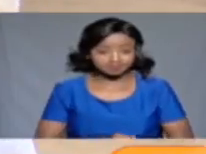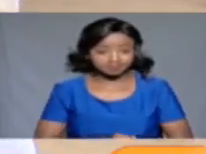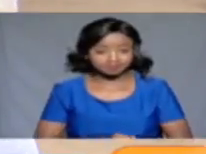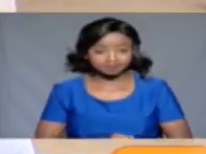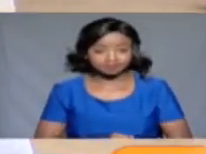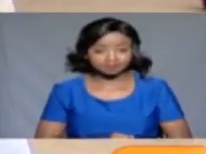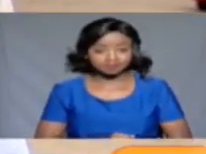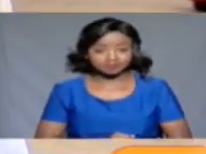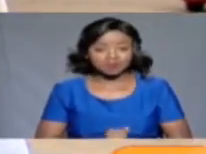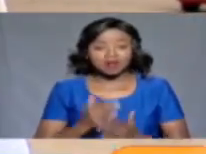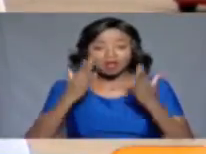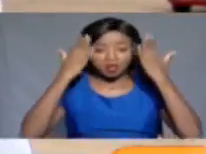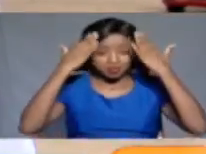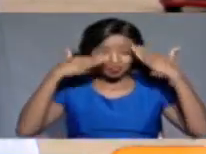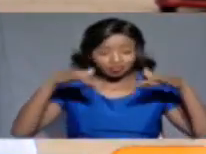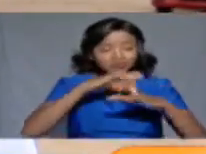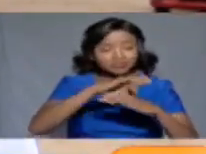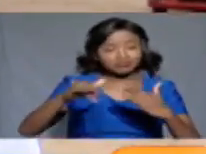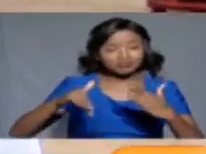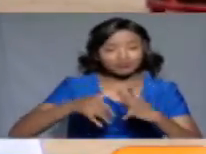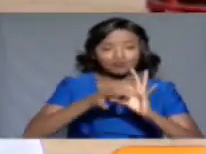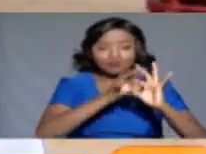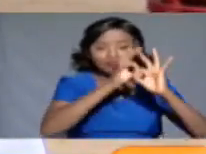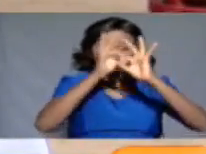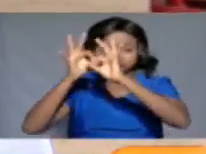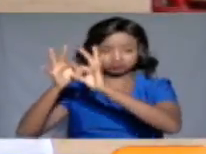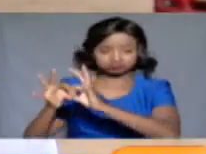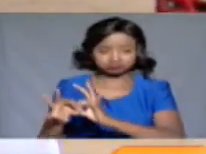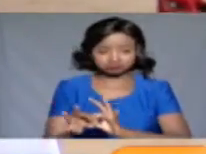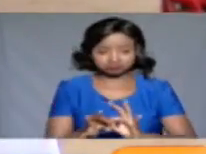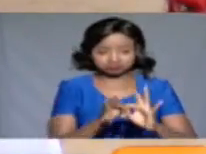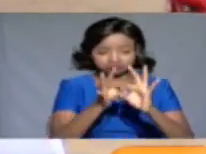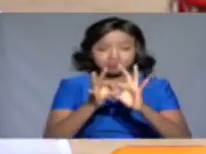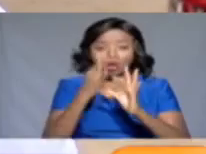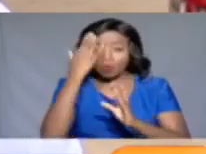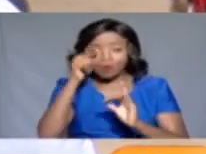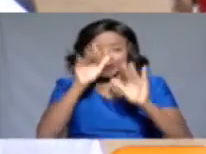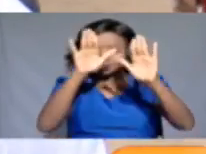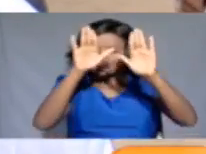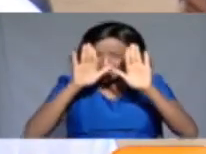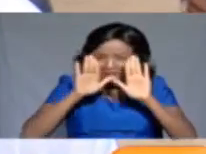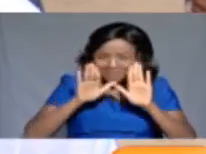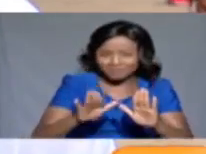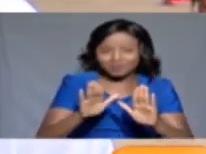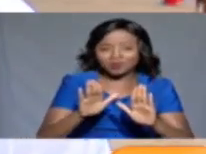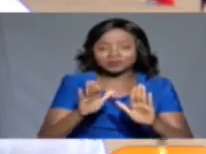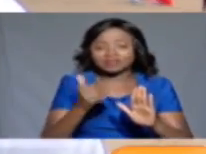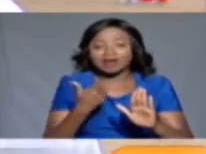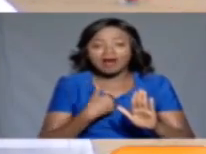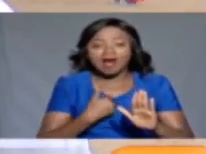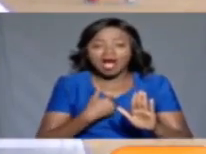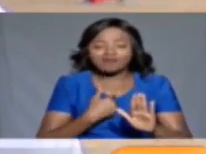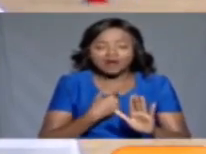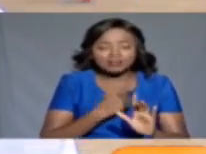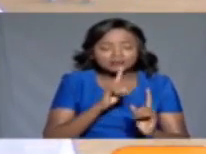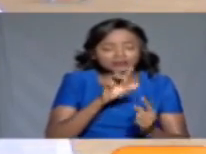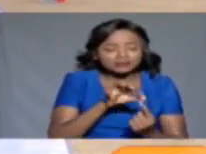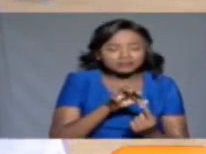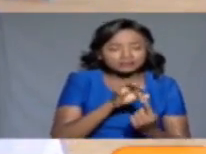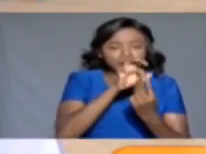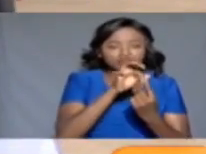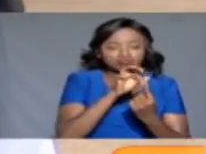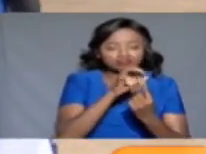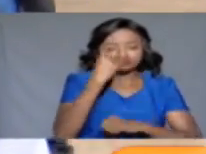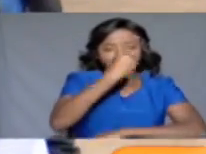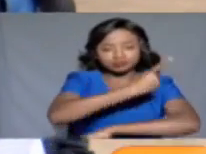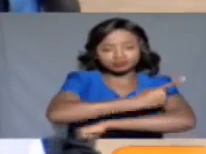all Muslims are united. It's very important that we have a single day for prayers.